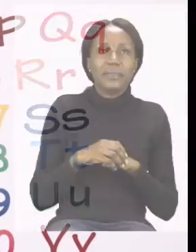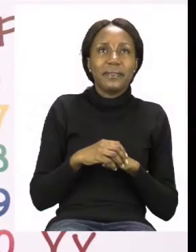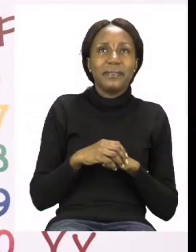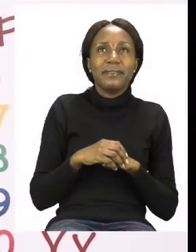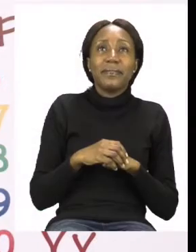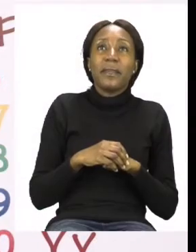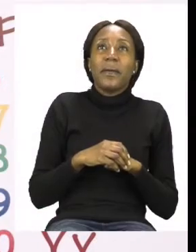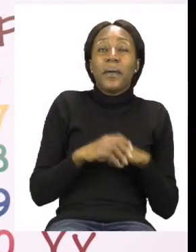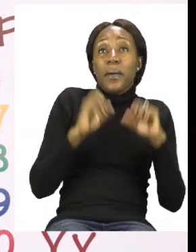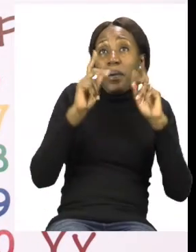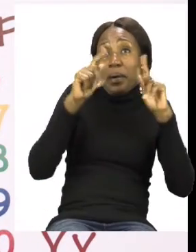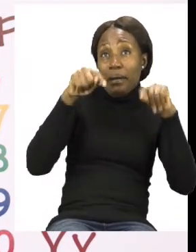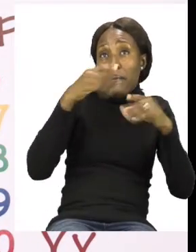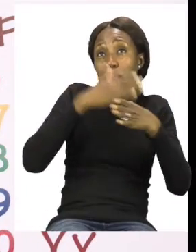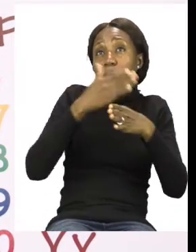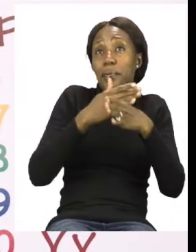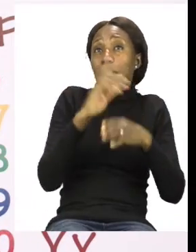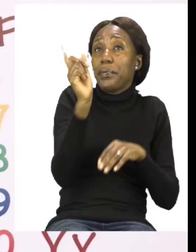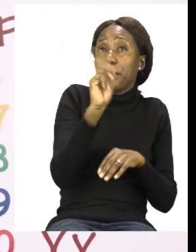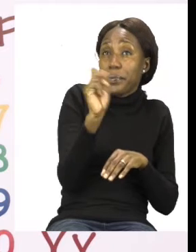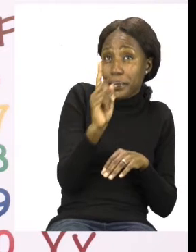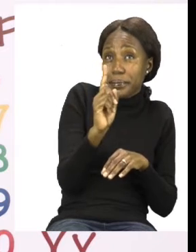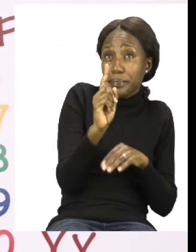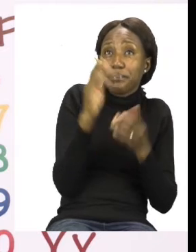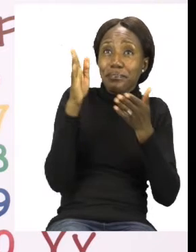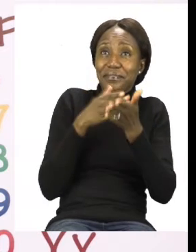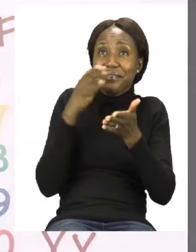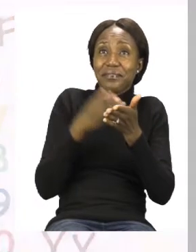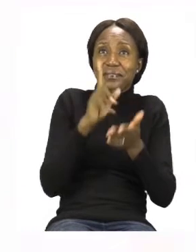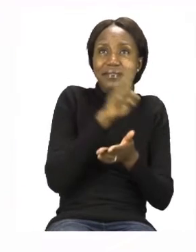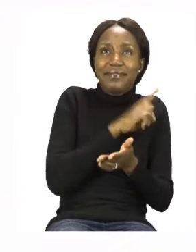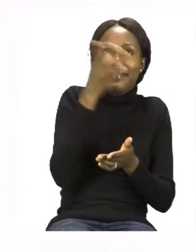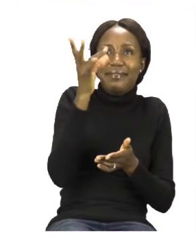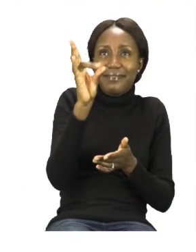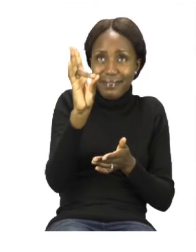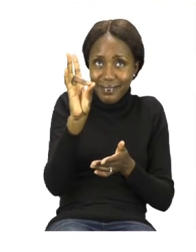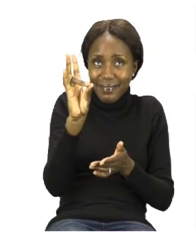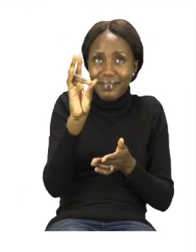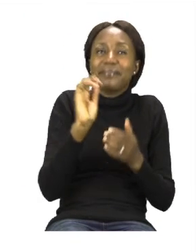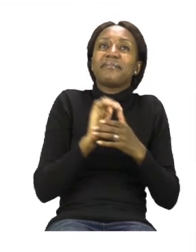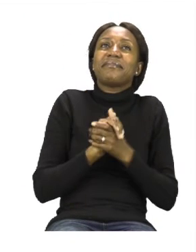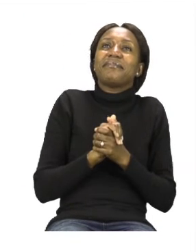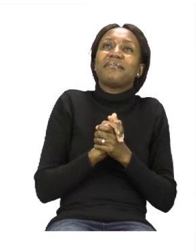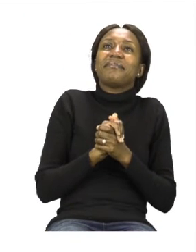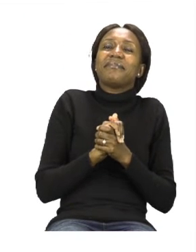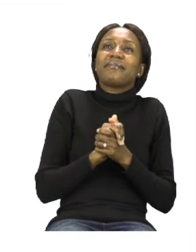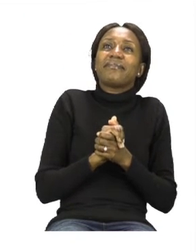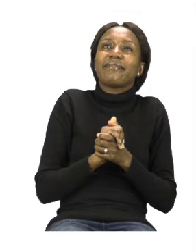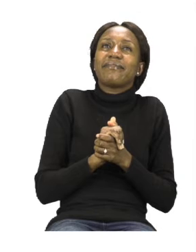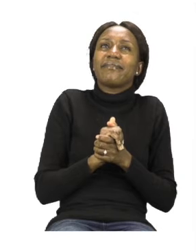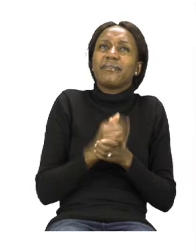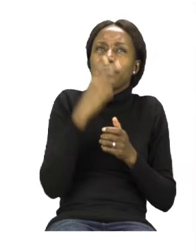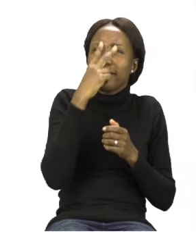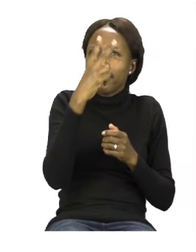For our first exercise, boys and girls, let's all turn to page 17. On page 17, we are going to